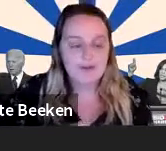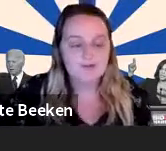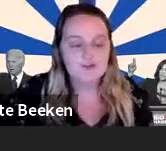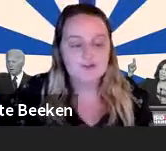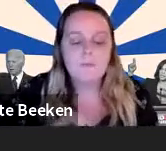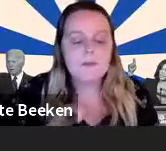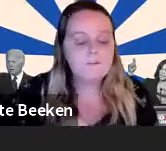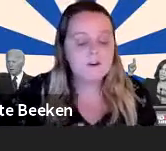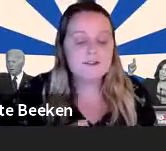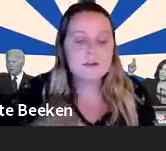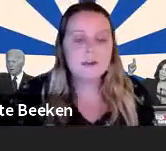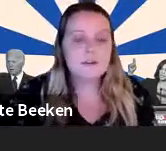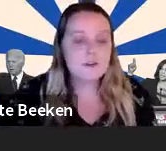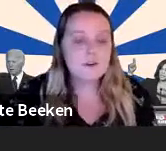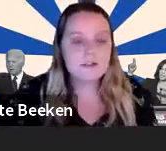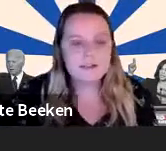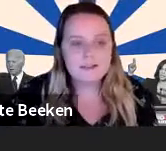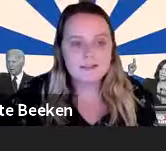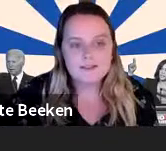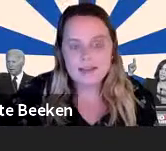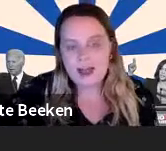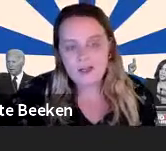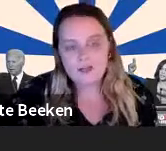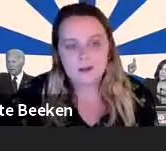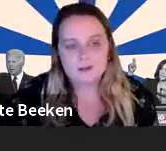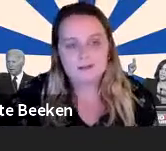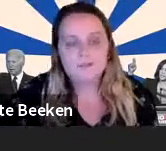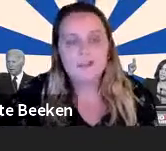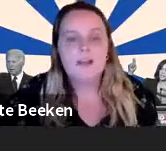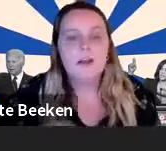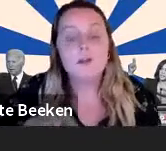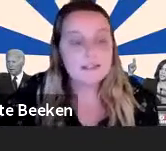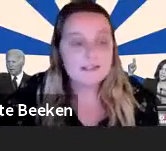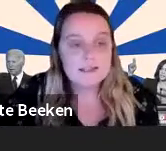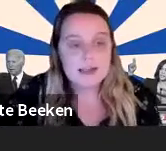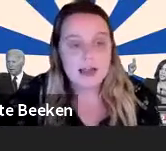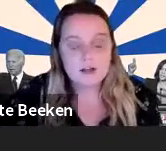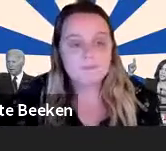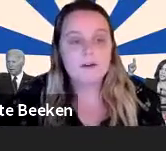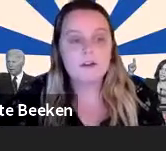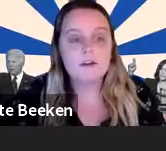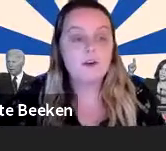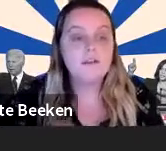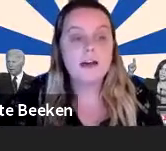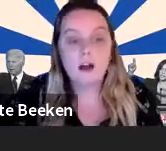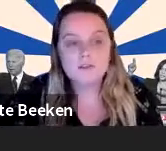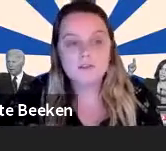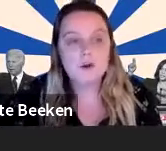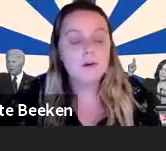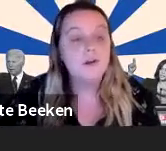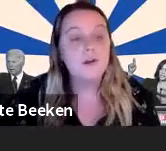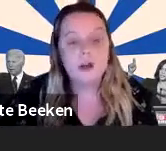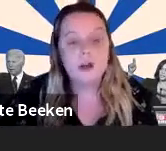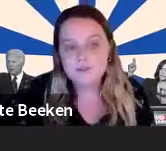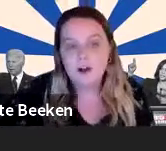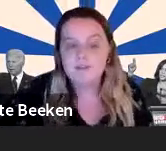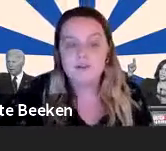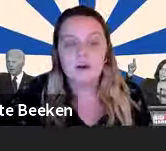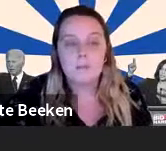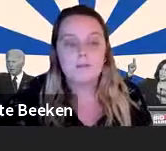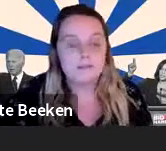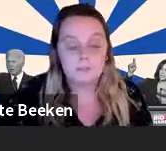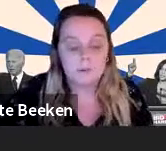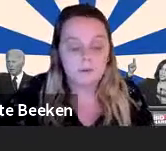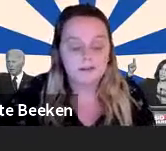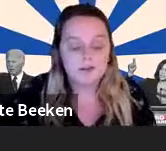this homepage, but the first thing we're gonna do is click this Take Action button. Using this Take Action button, you let us know who you have talked